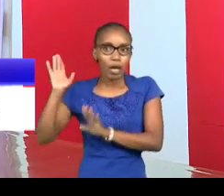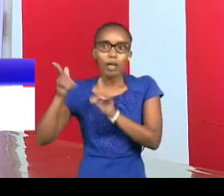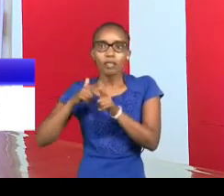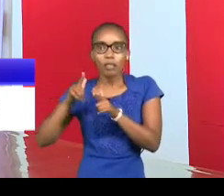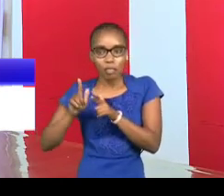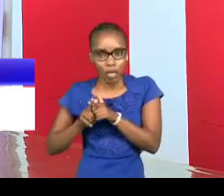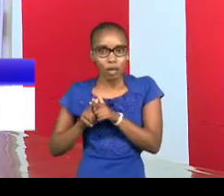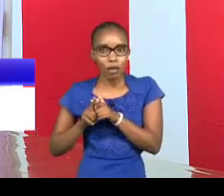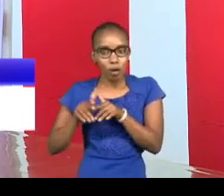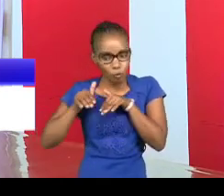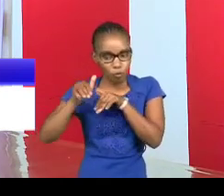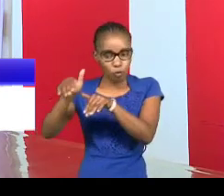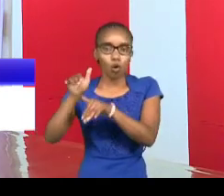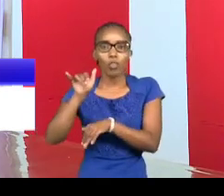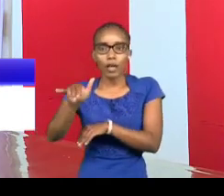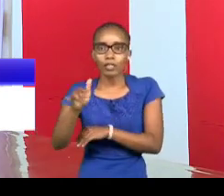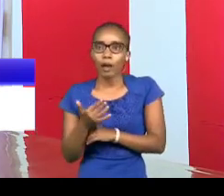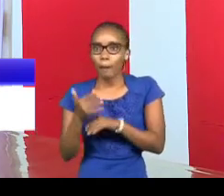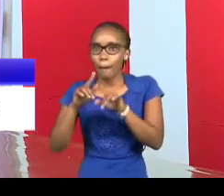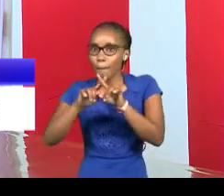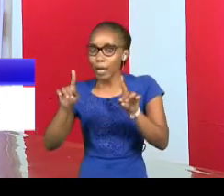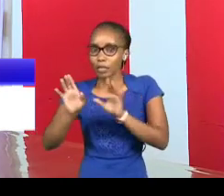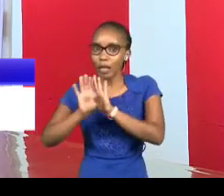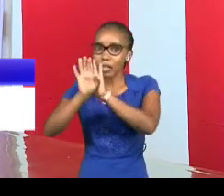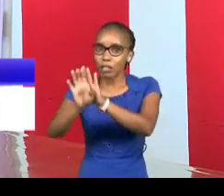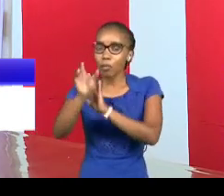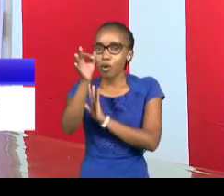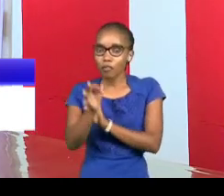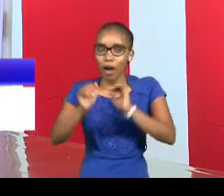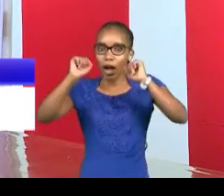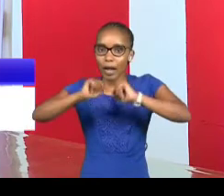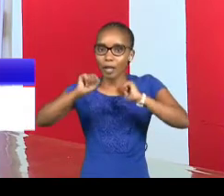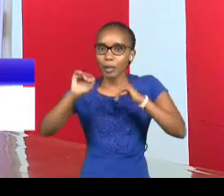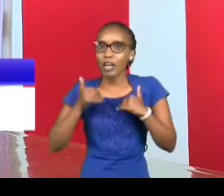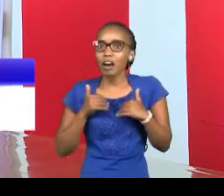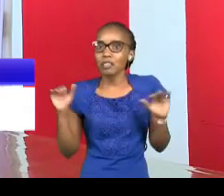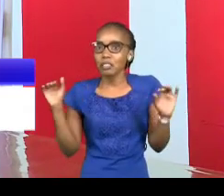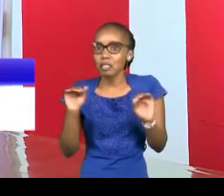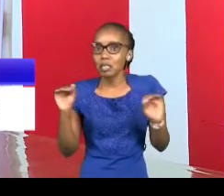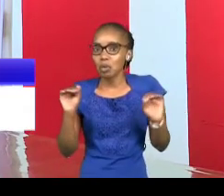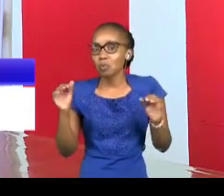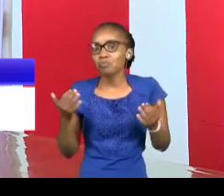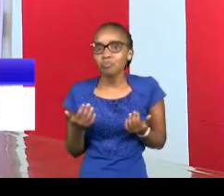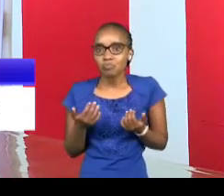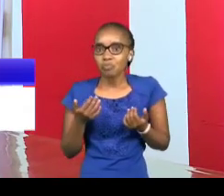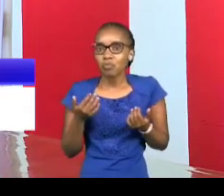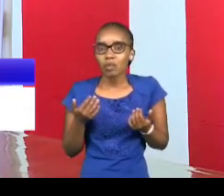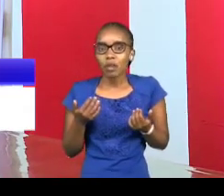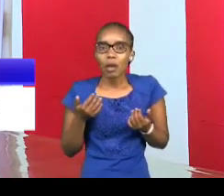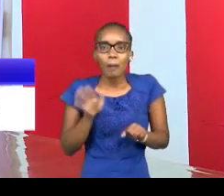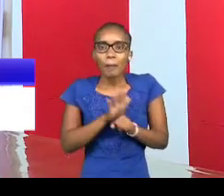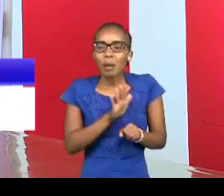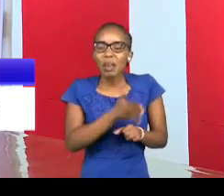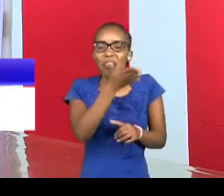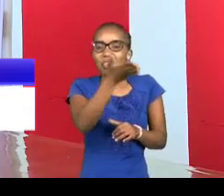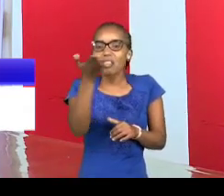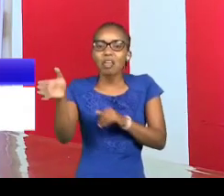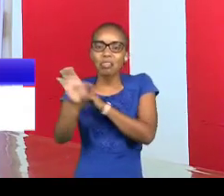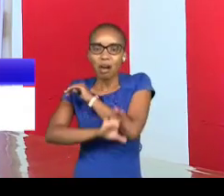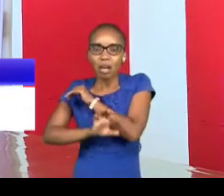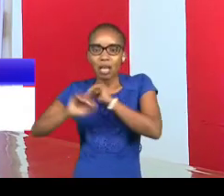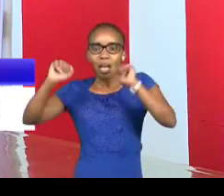so. But let's say there is no tenancy agreement, which in most cases within the country there are no